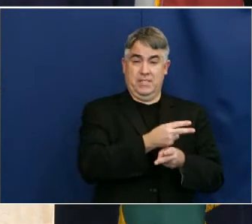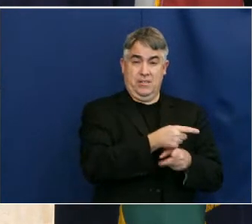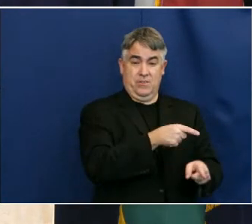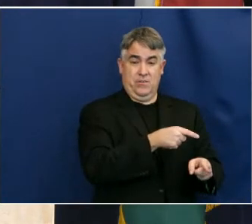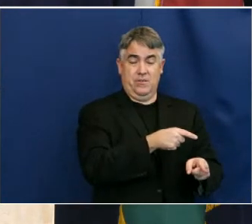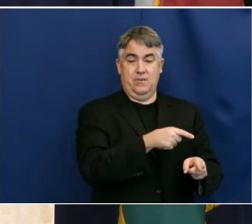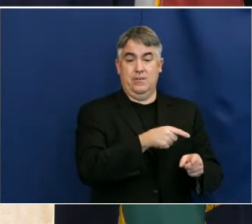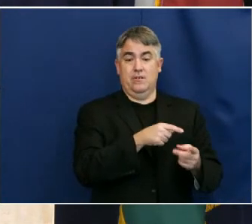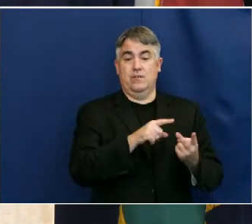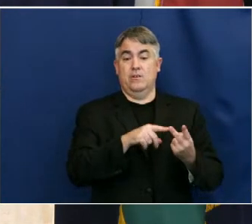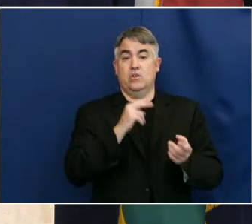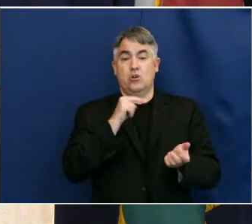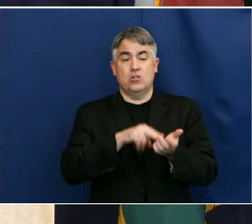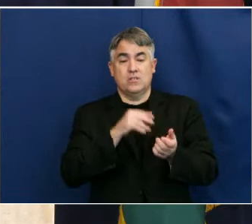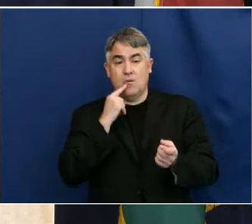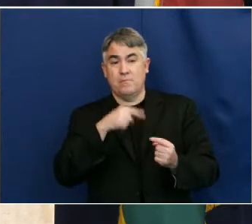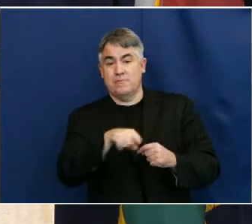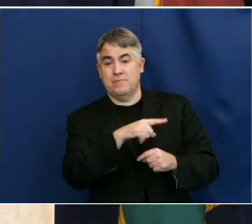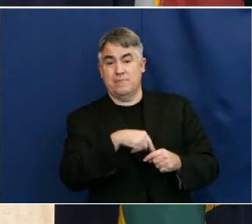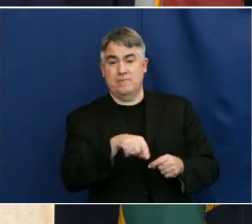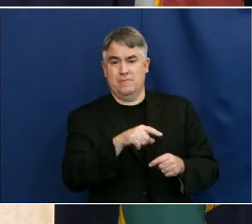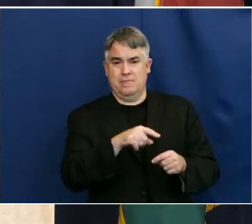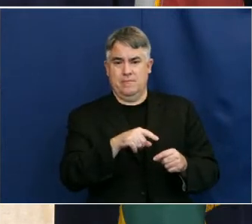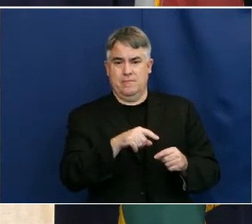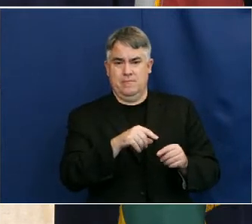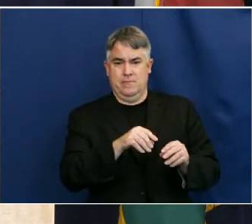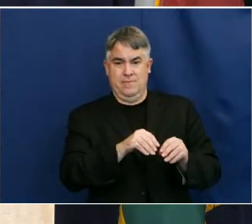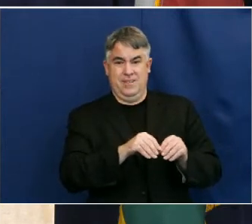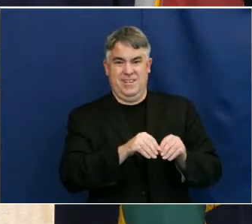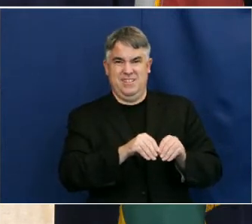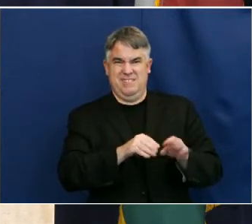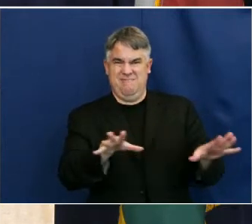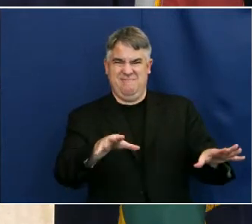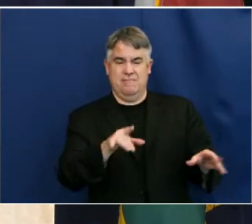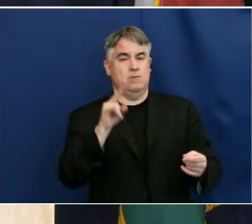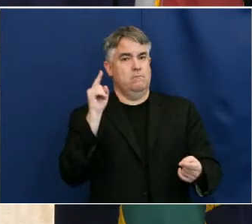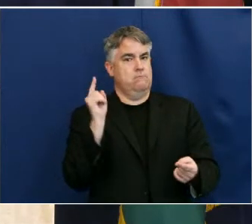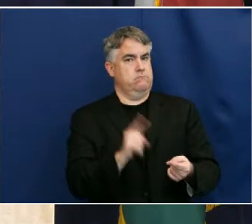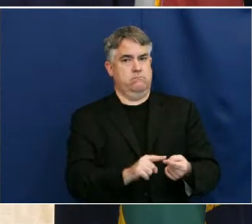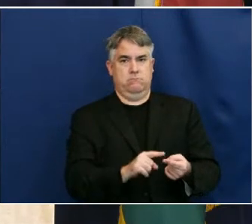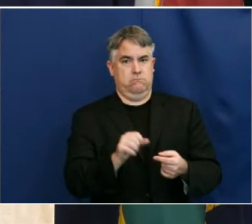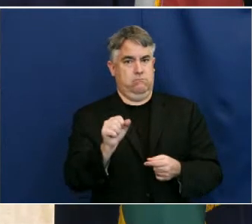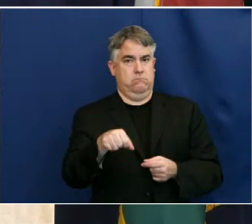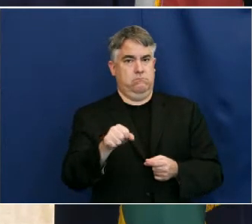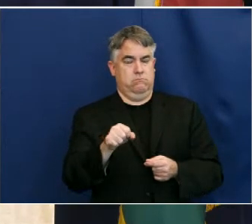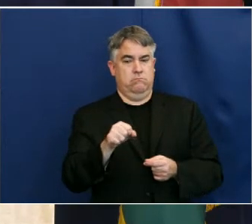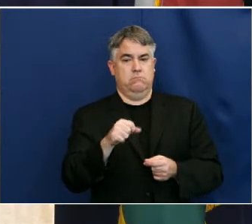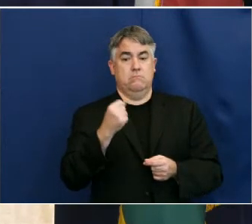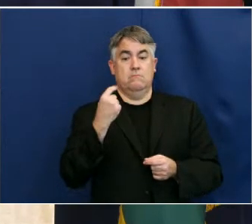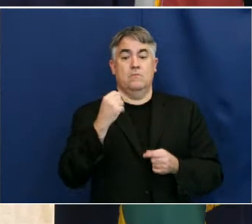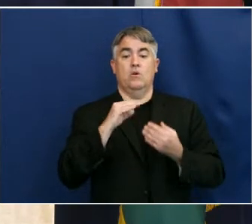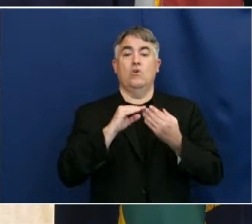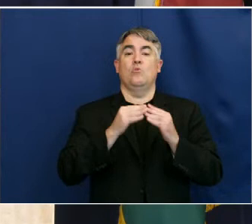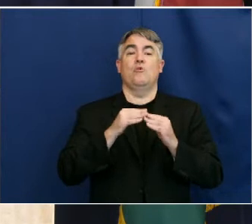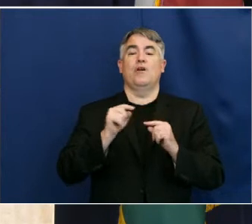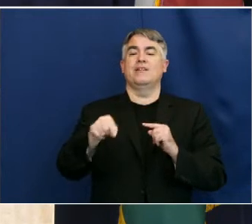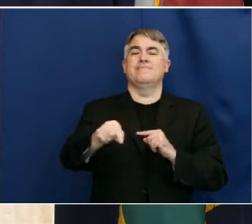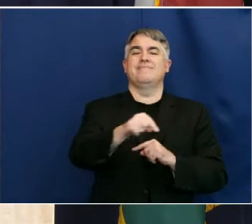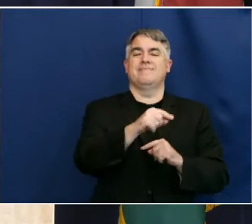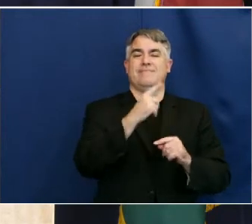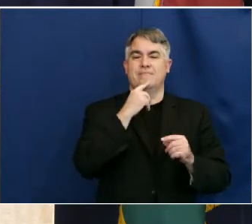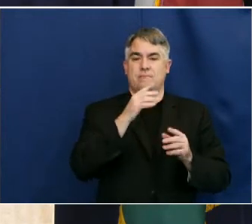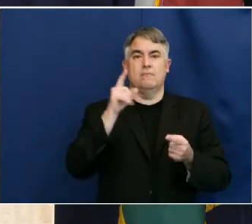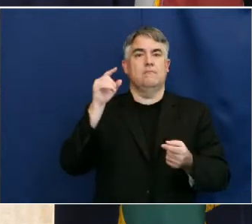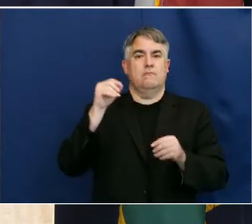reduction in outbreaks in those locations, as well as a reductions in our community settings. So all of the numbers are